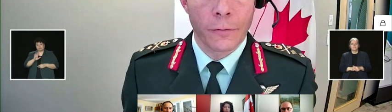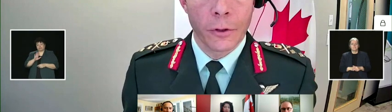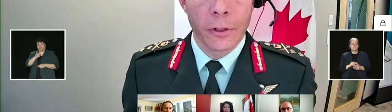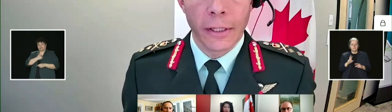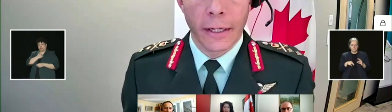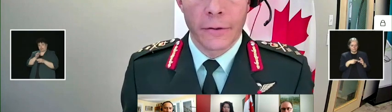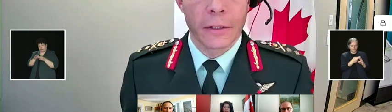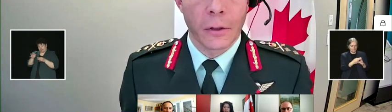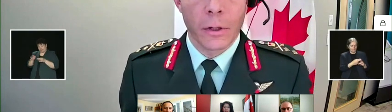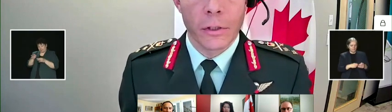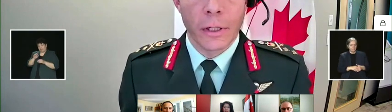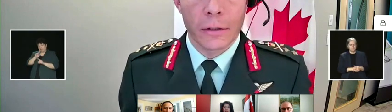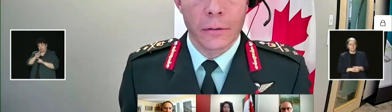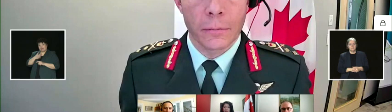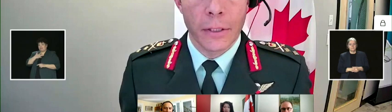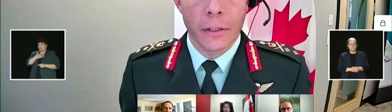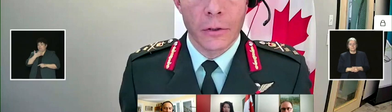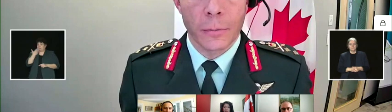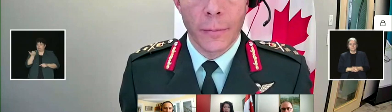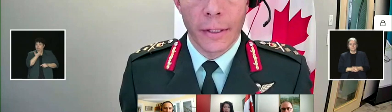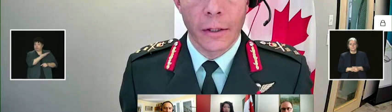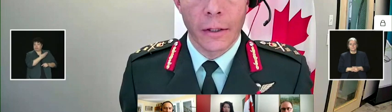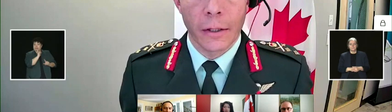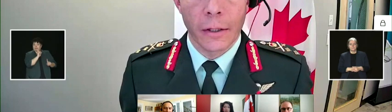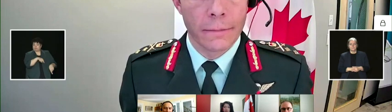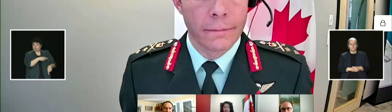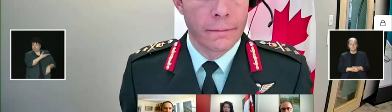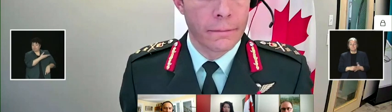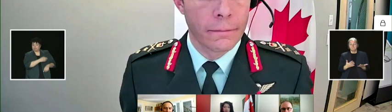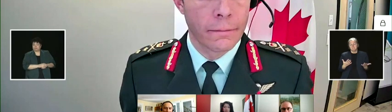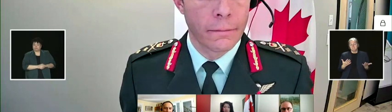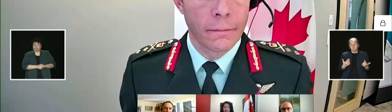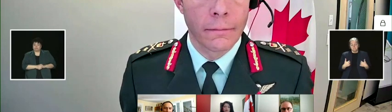Sorry for the delay. I think that's a question that's best answered by my colleagues.